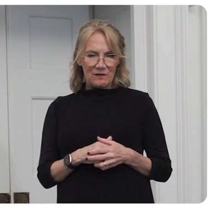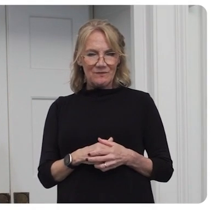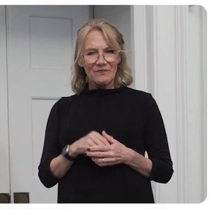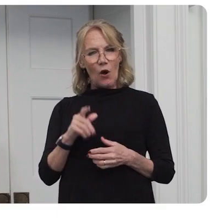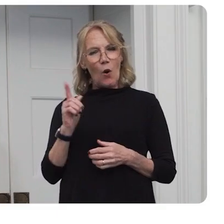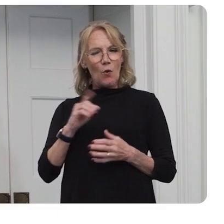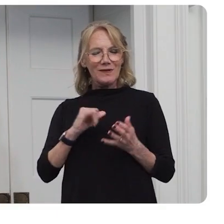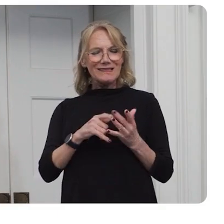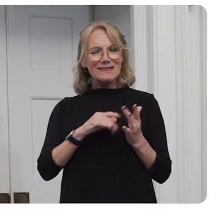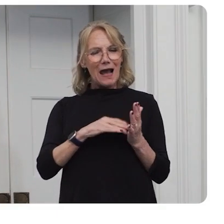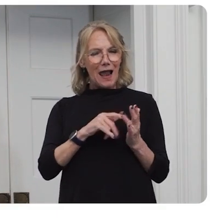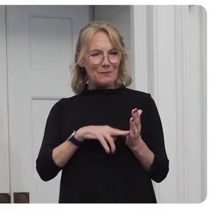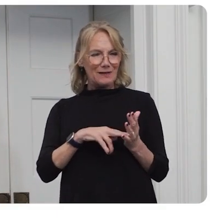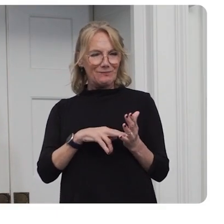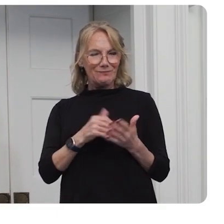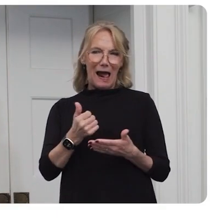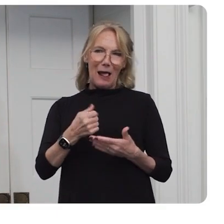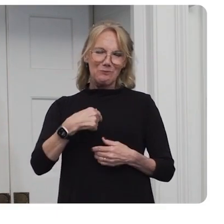Simon? Simon?